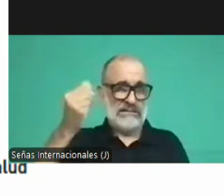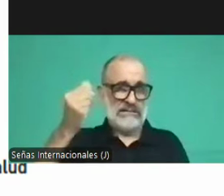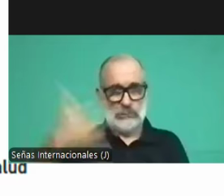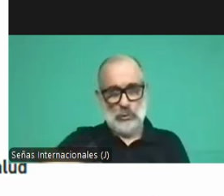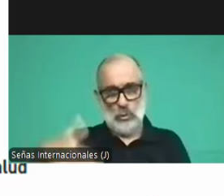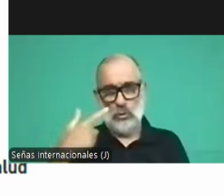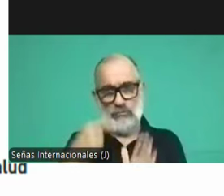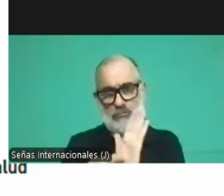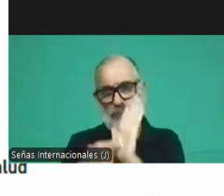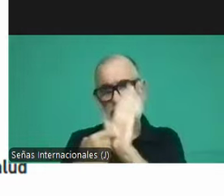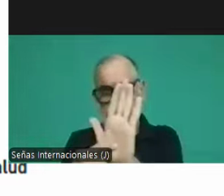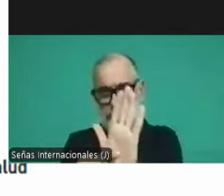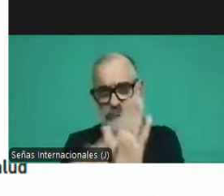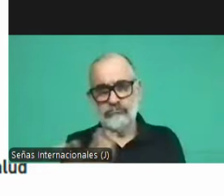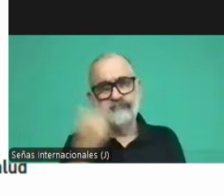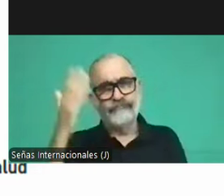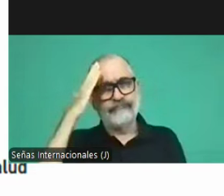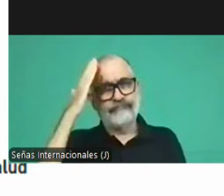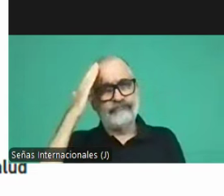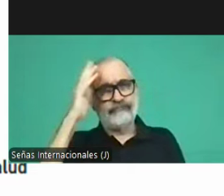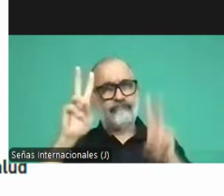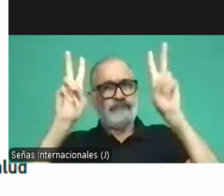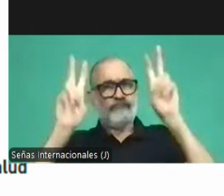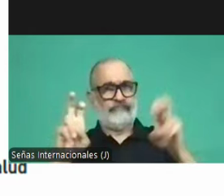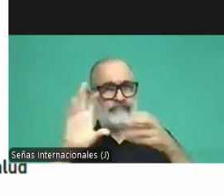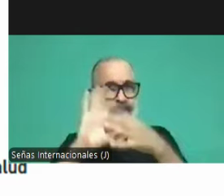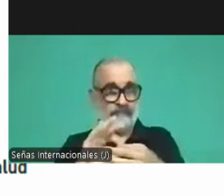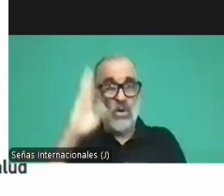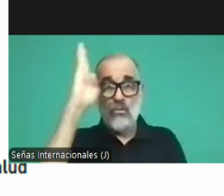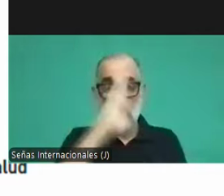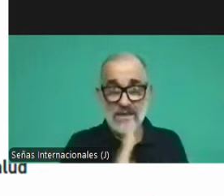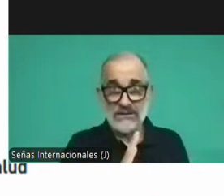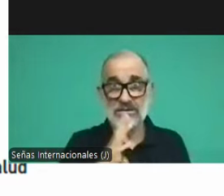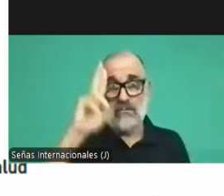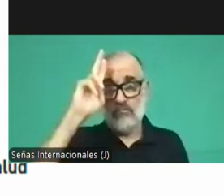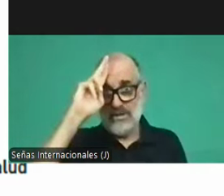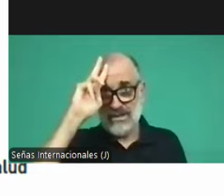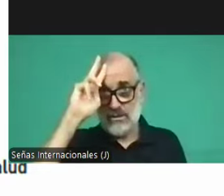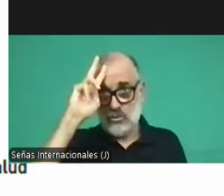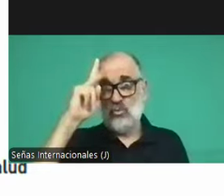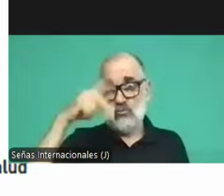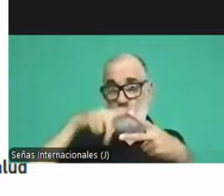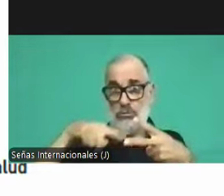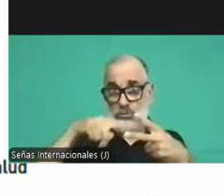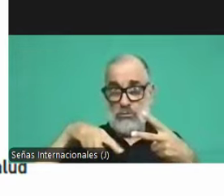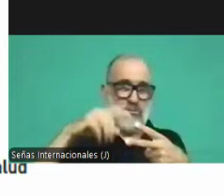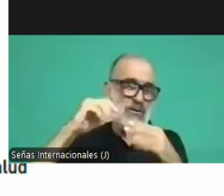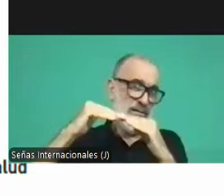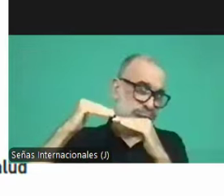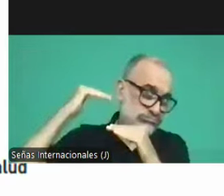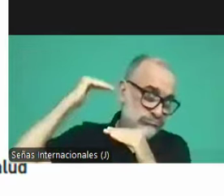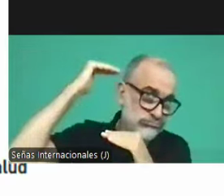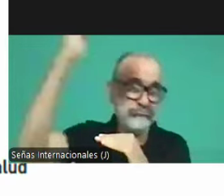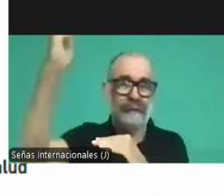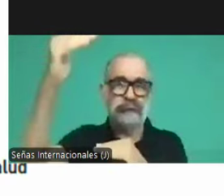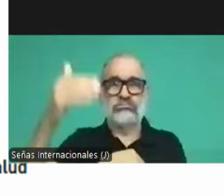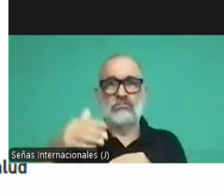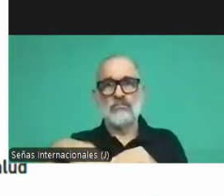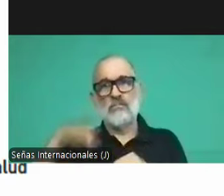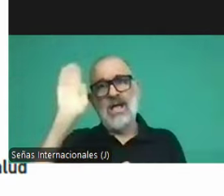relevant. de Here we see Brasil, cases in en Brazil and donde Peru where superan incluso el they overcome or 64% surpass even de todo el gasto